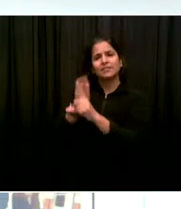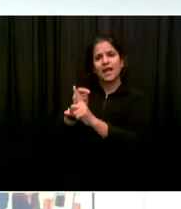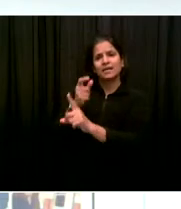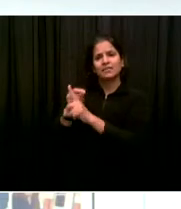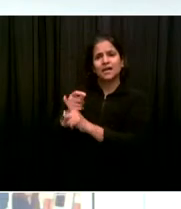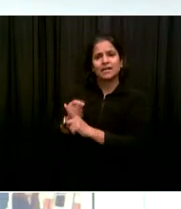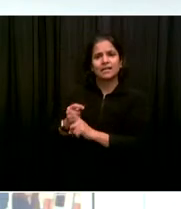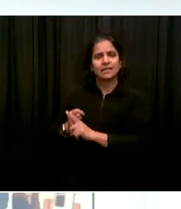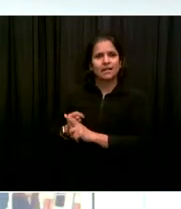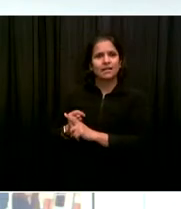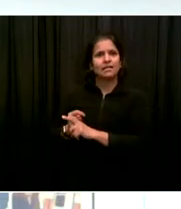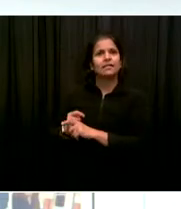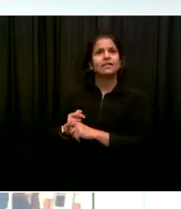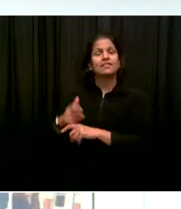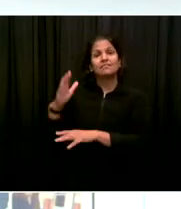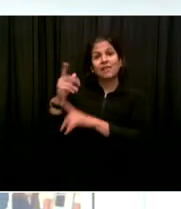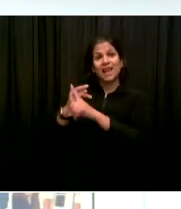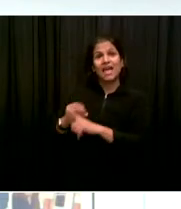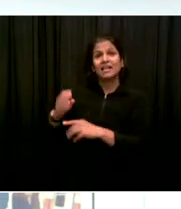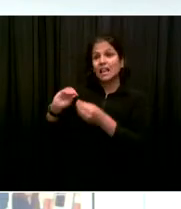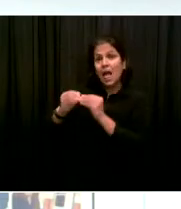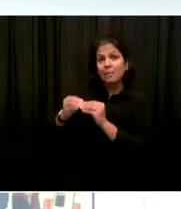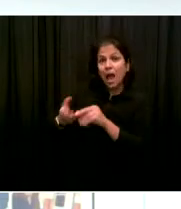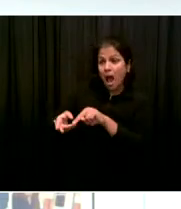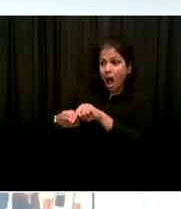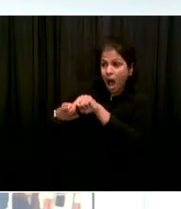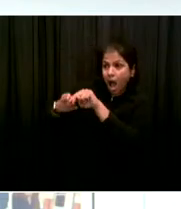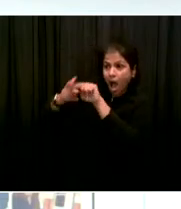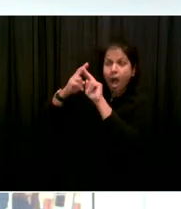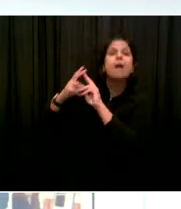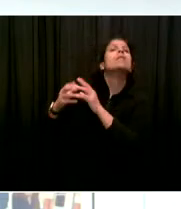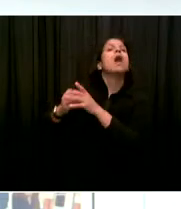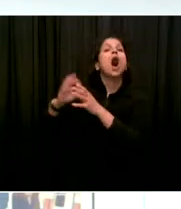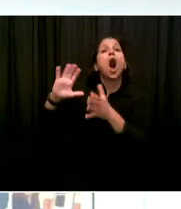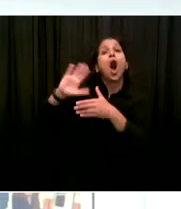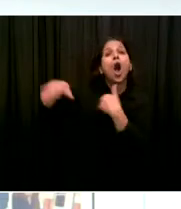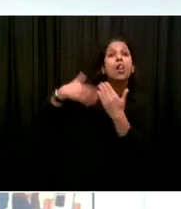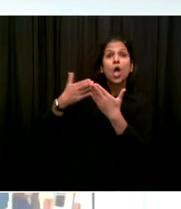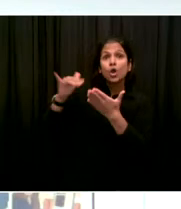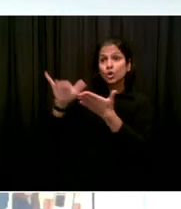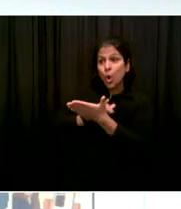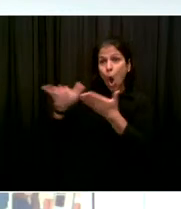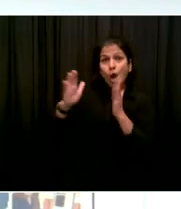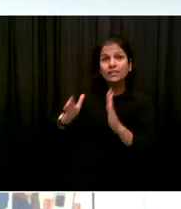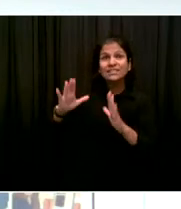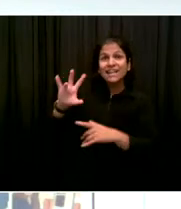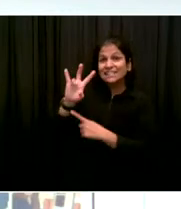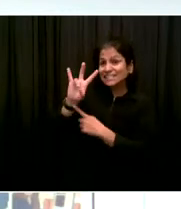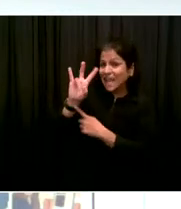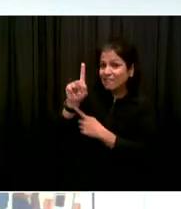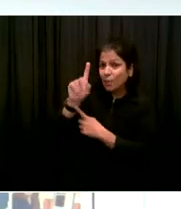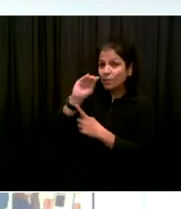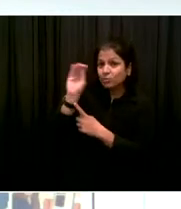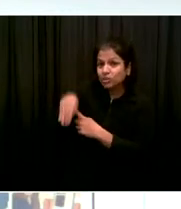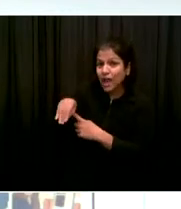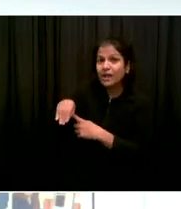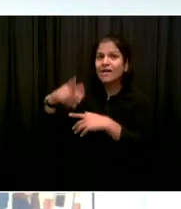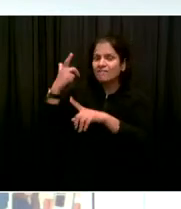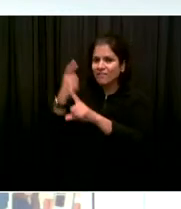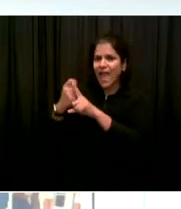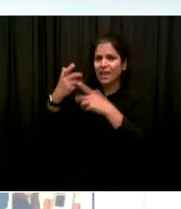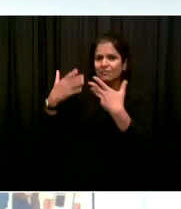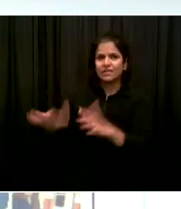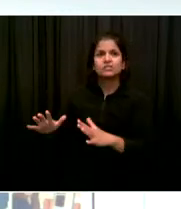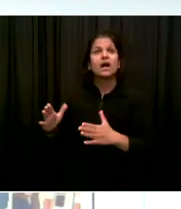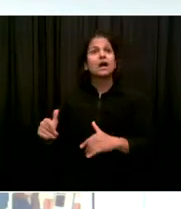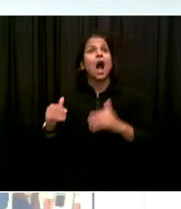level of over 71% of all New Yorkers fully vaccinated and over 90% of all adults with